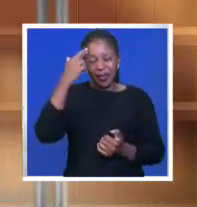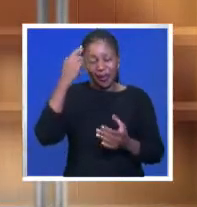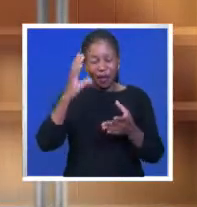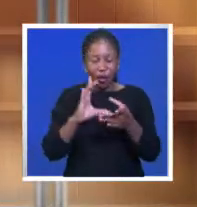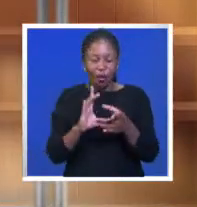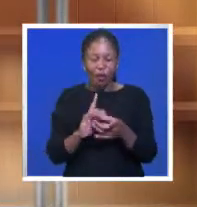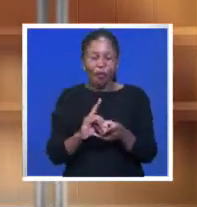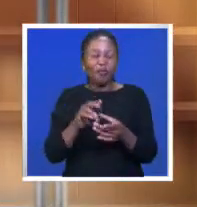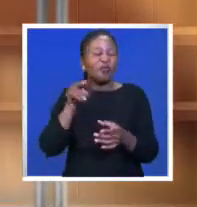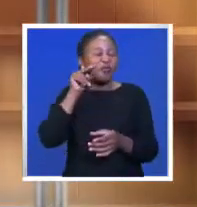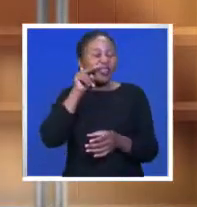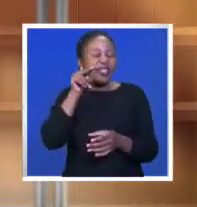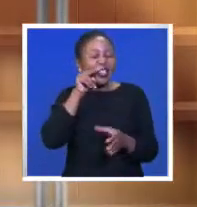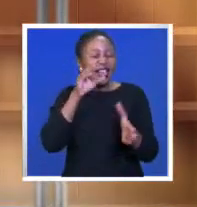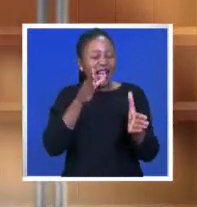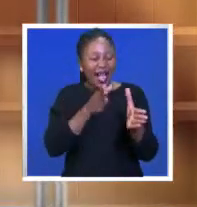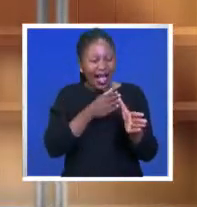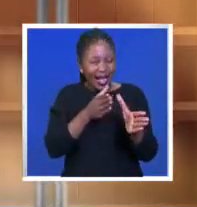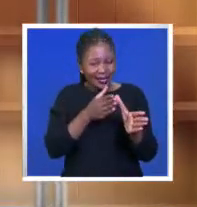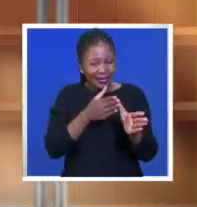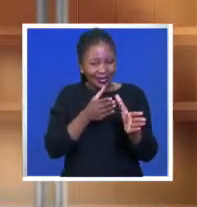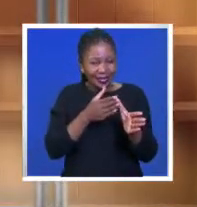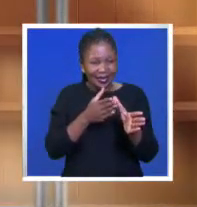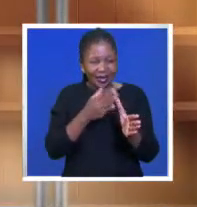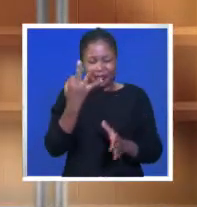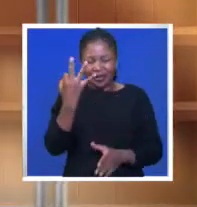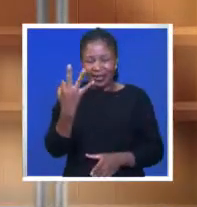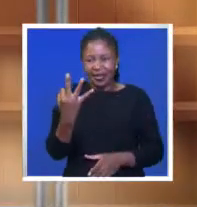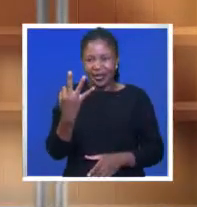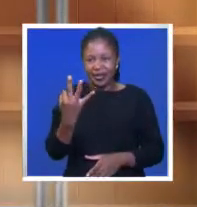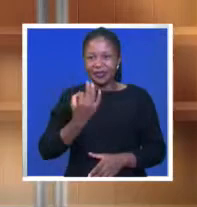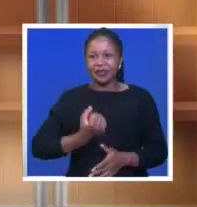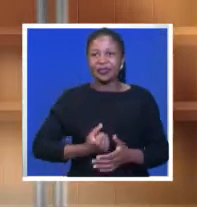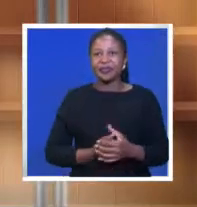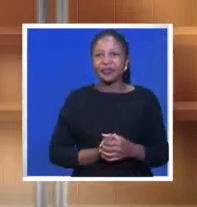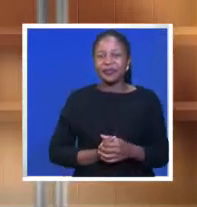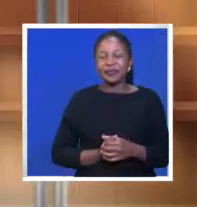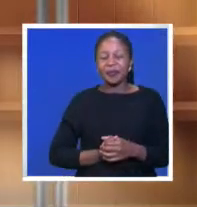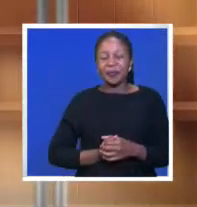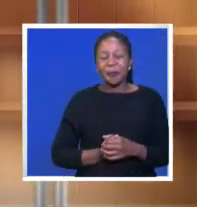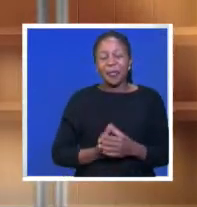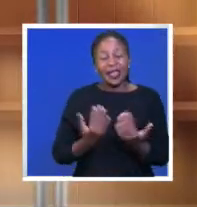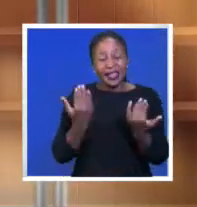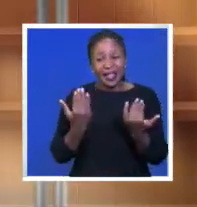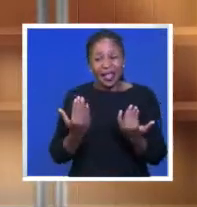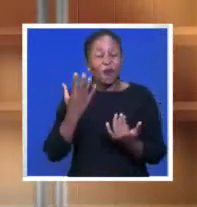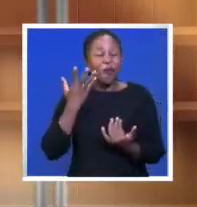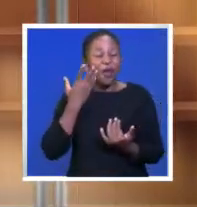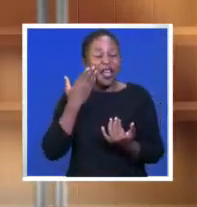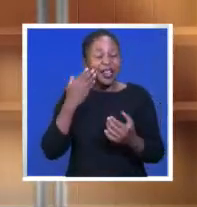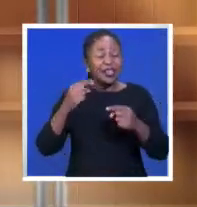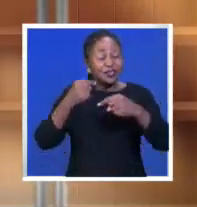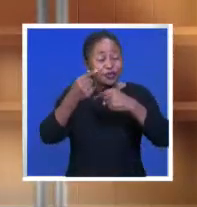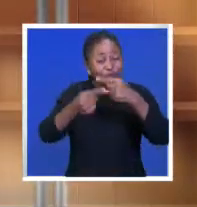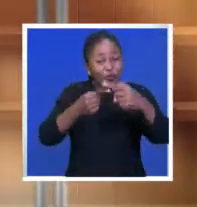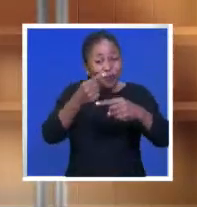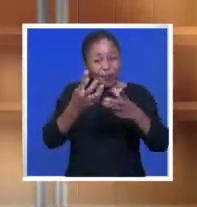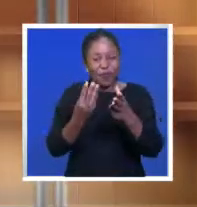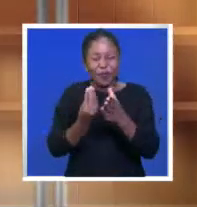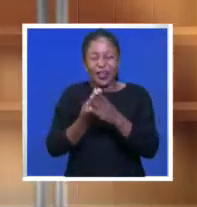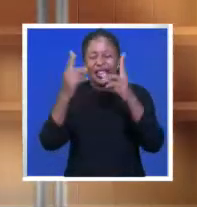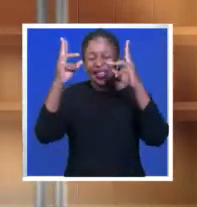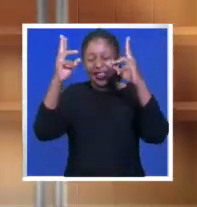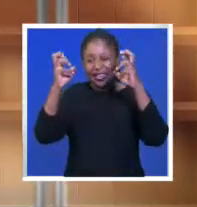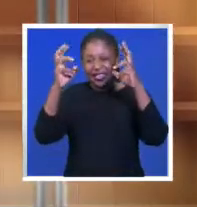And as we move on in the subsequent, that is lessons, I'm sure that you'll be seeing lots of